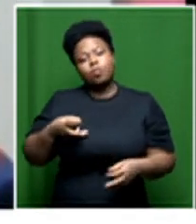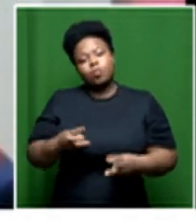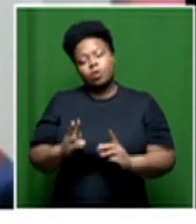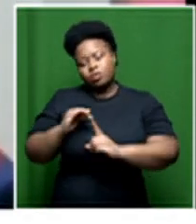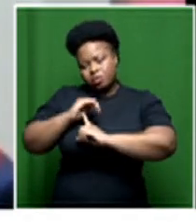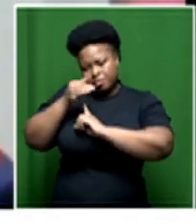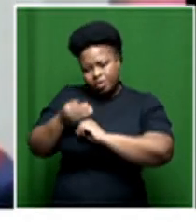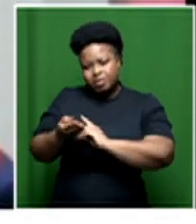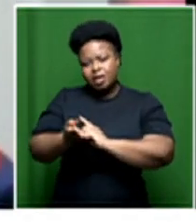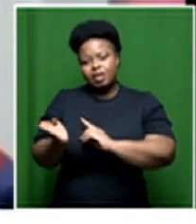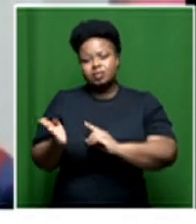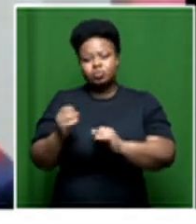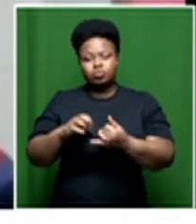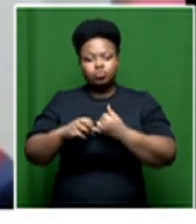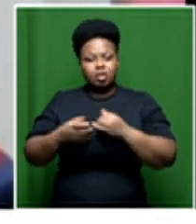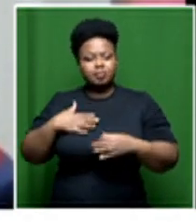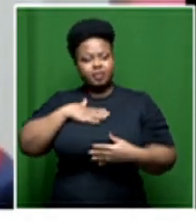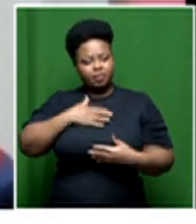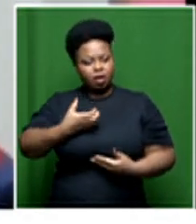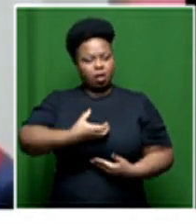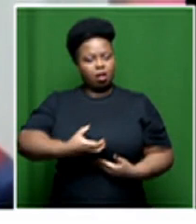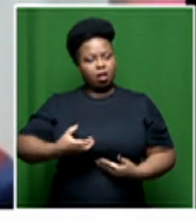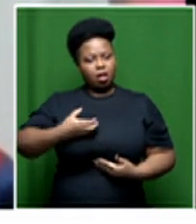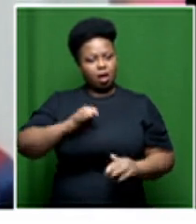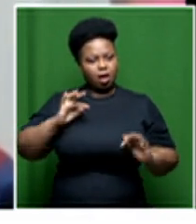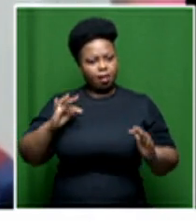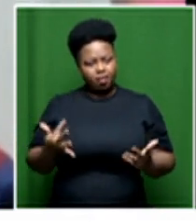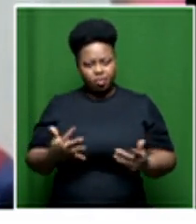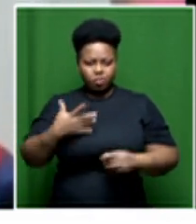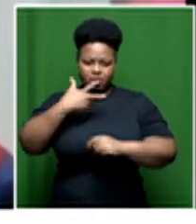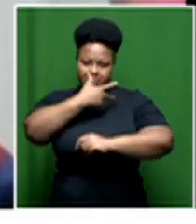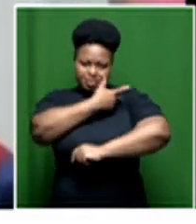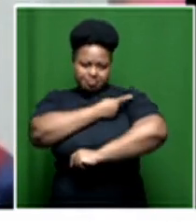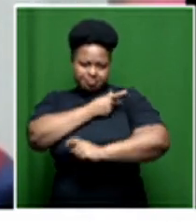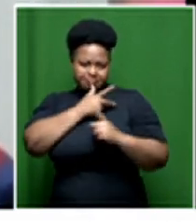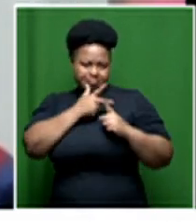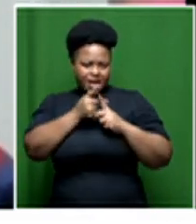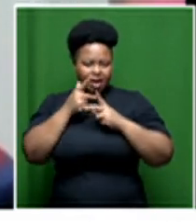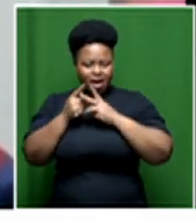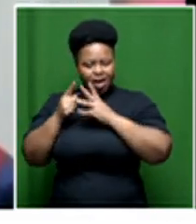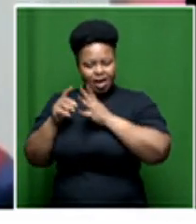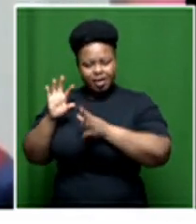also to be taken out of trauma is when they are vaccinated, because this vaccine,